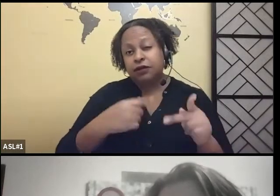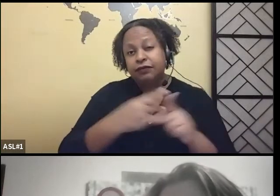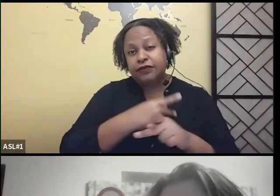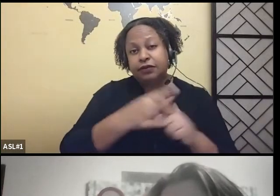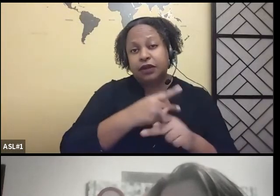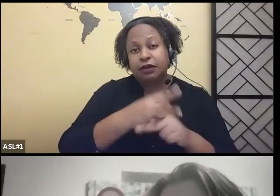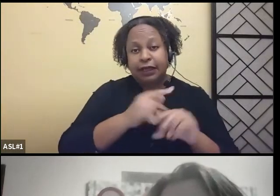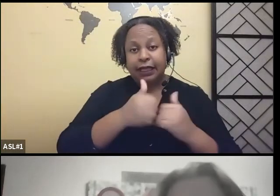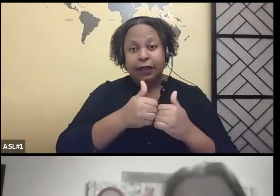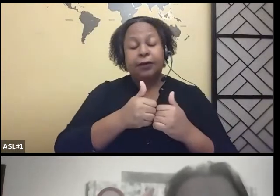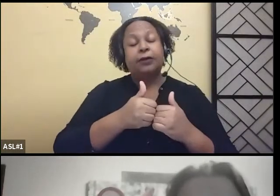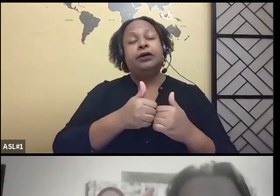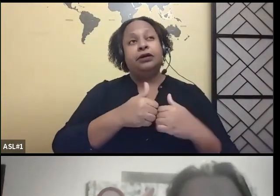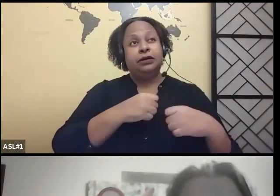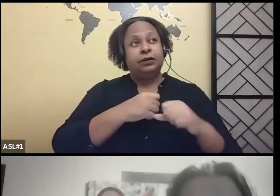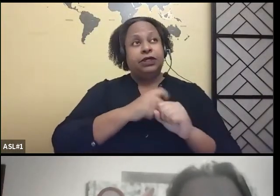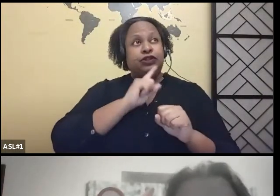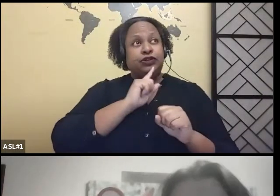bring the most